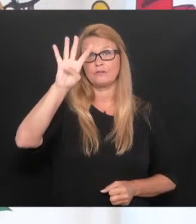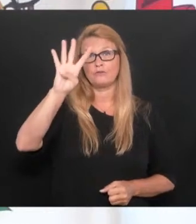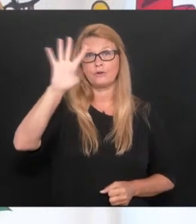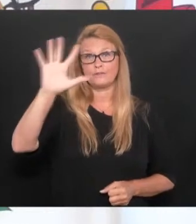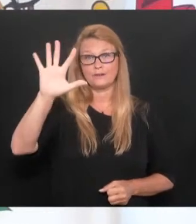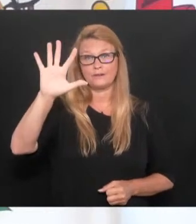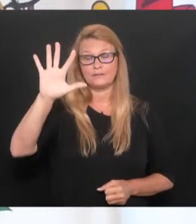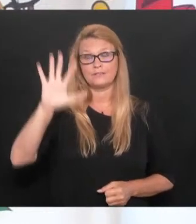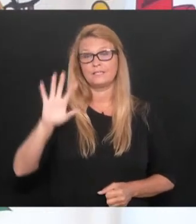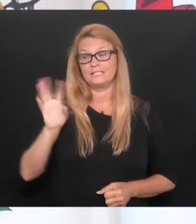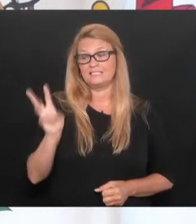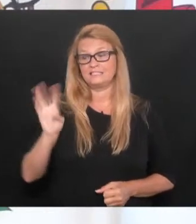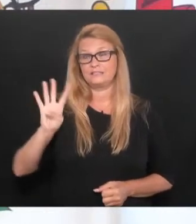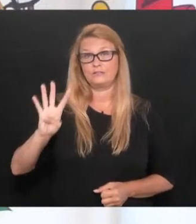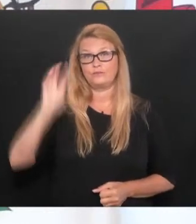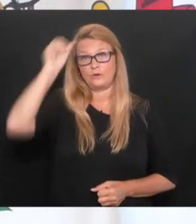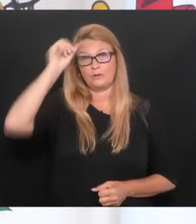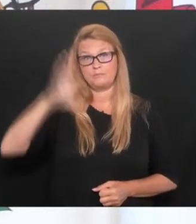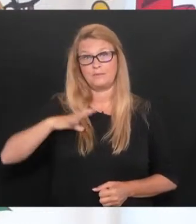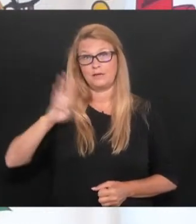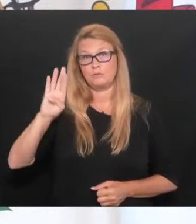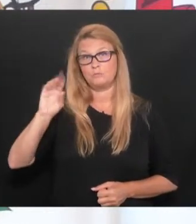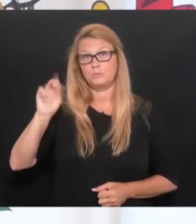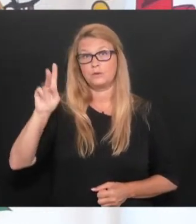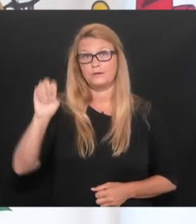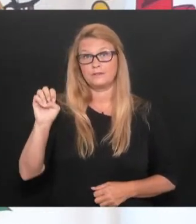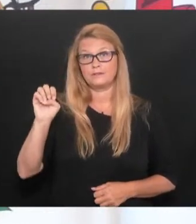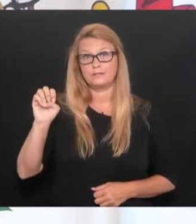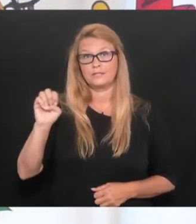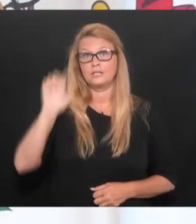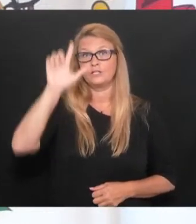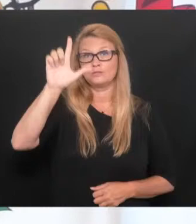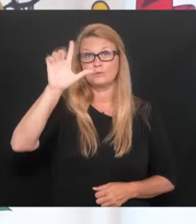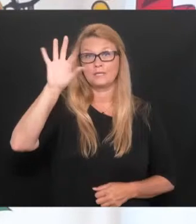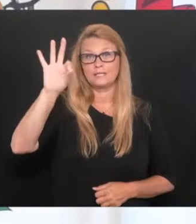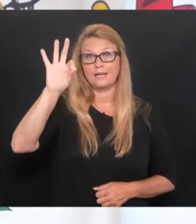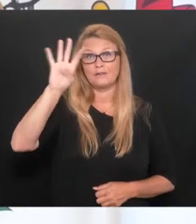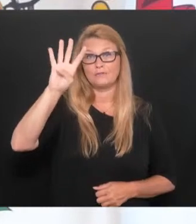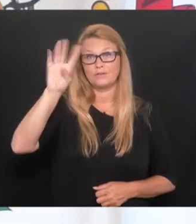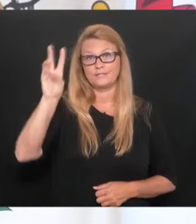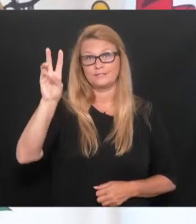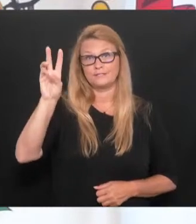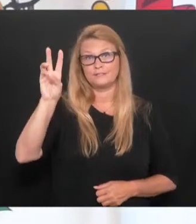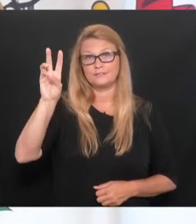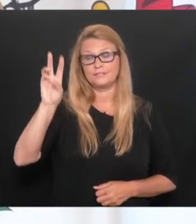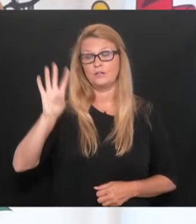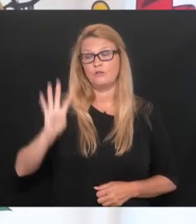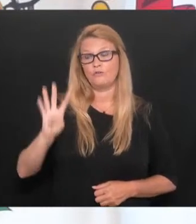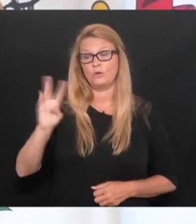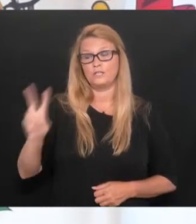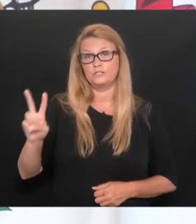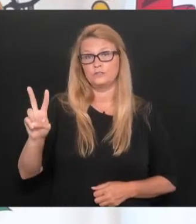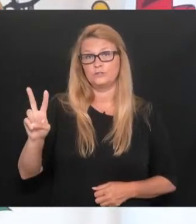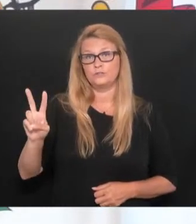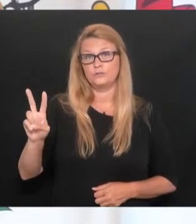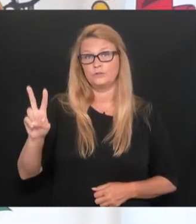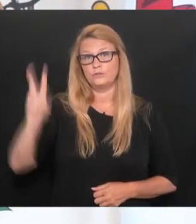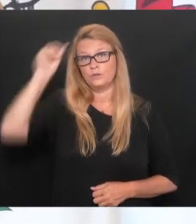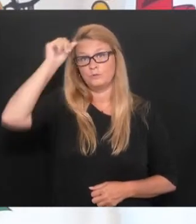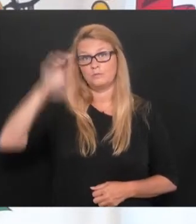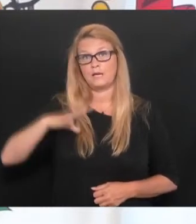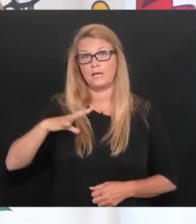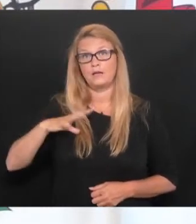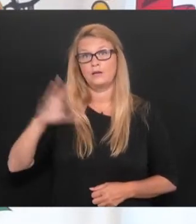2,945th death is a 64-year-old male from Brooke County. The 2,946th death is a 42-year-old male